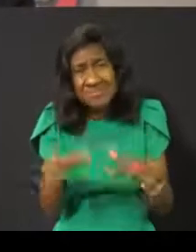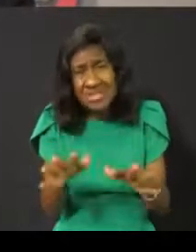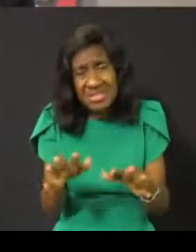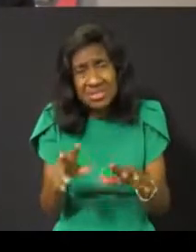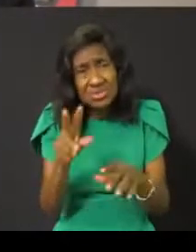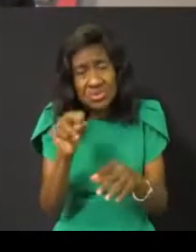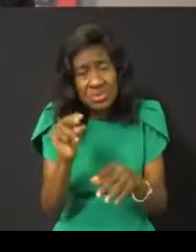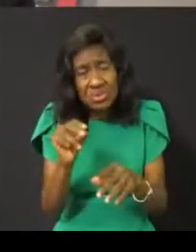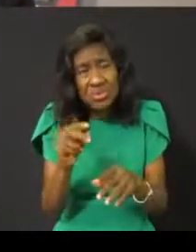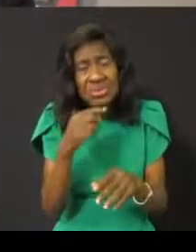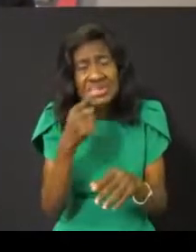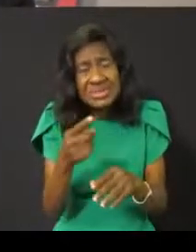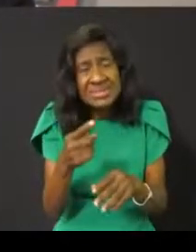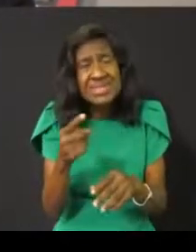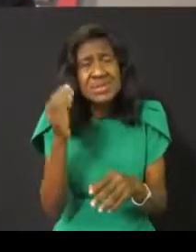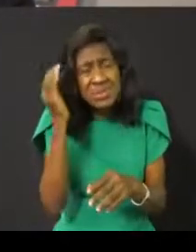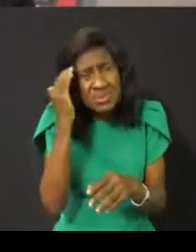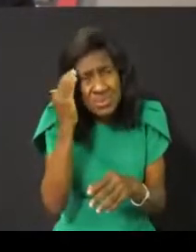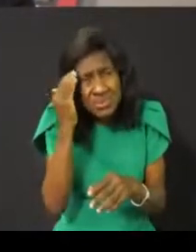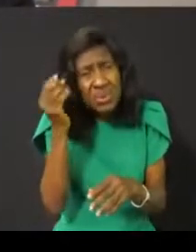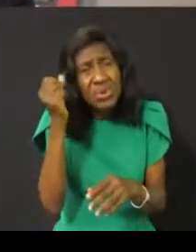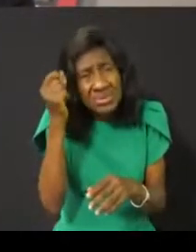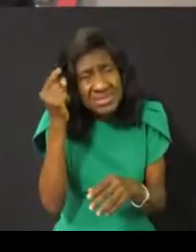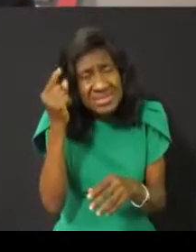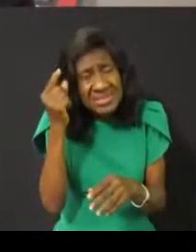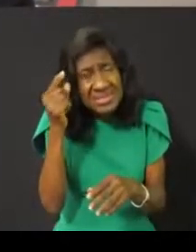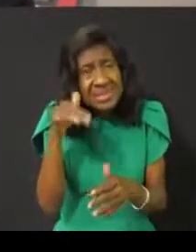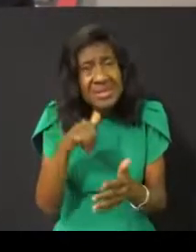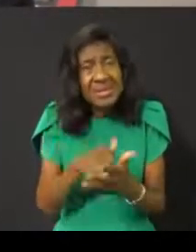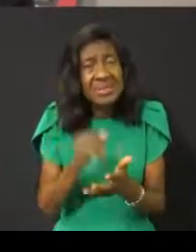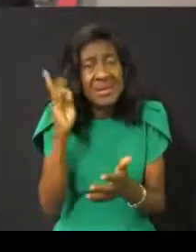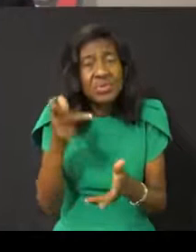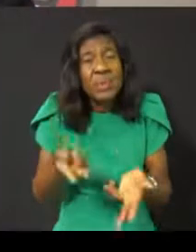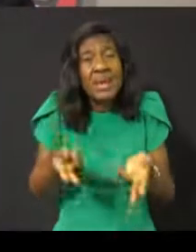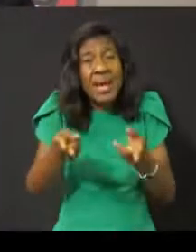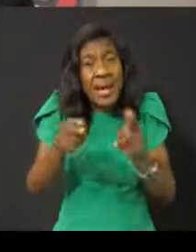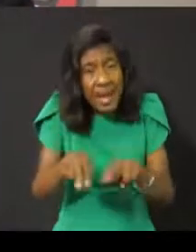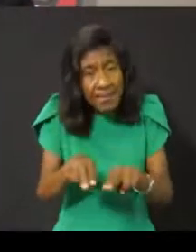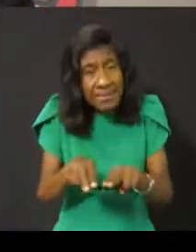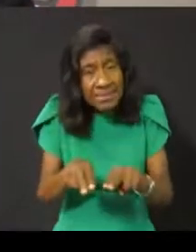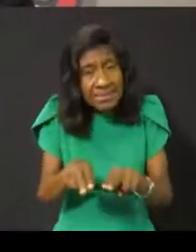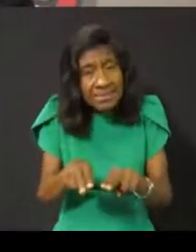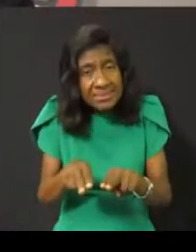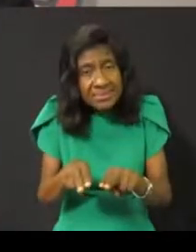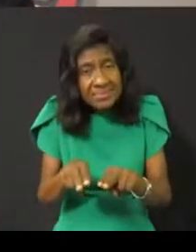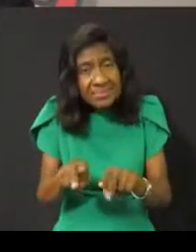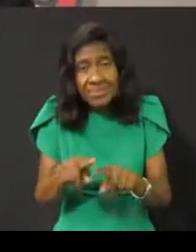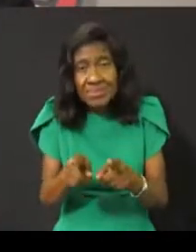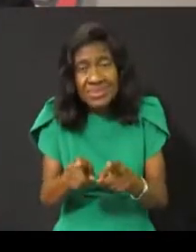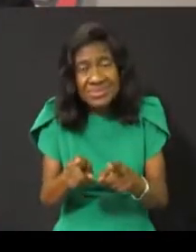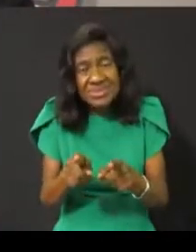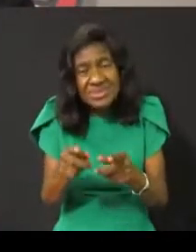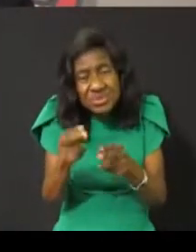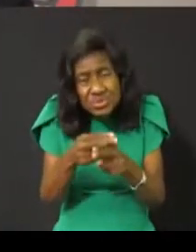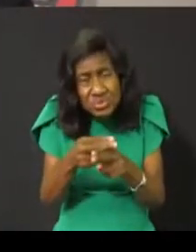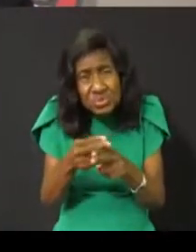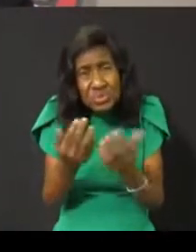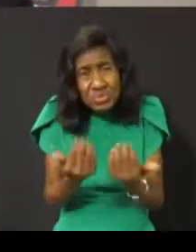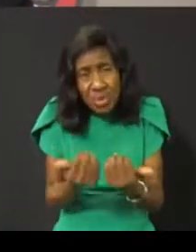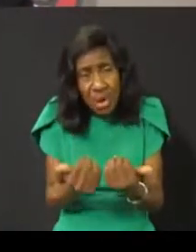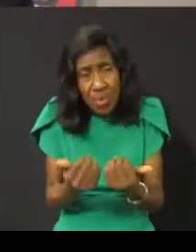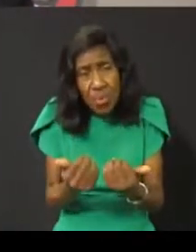where we would be when we move forward with any kind of reopening. It just happened a little sooner than